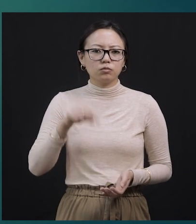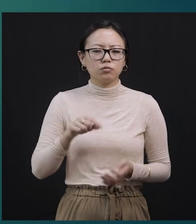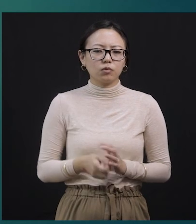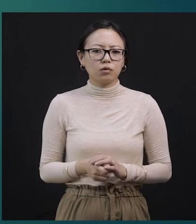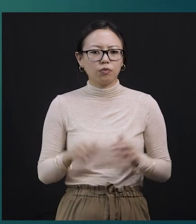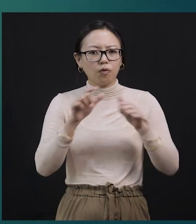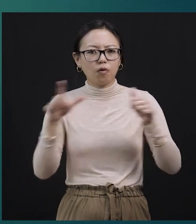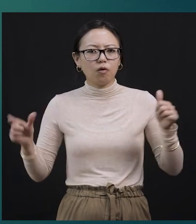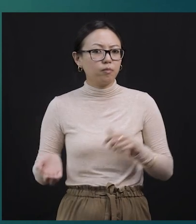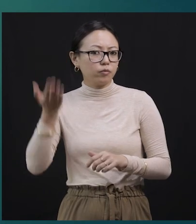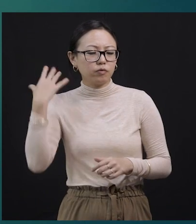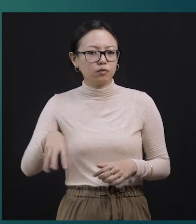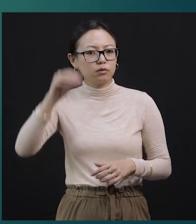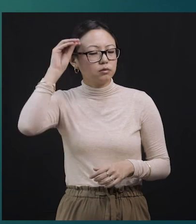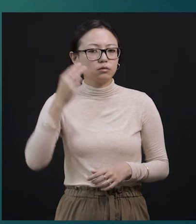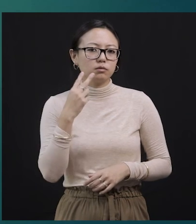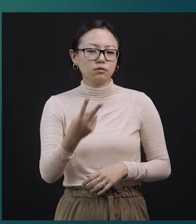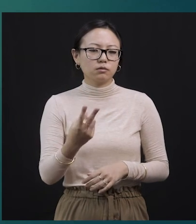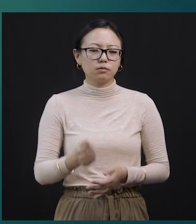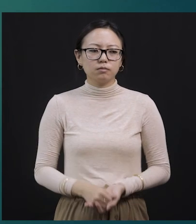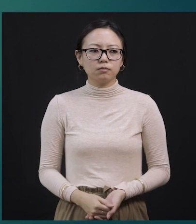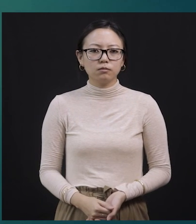chapter that we did. Okay.